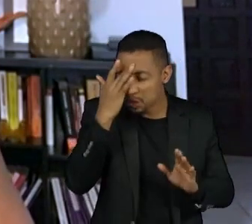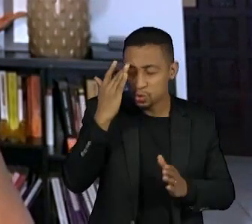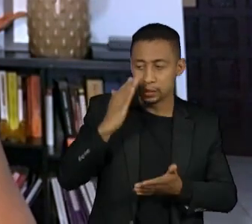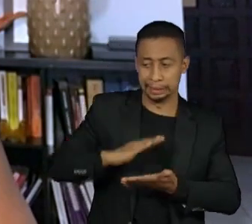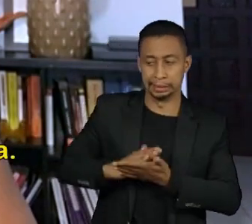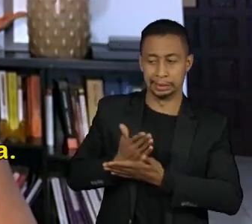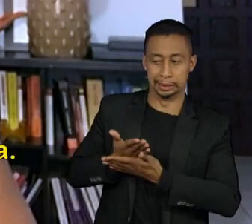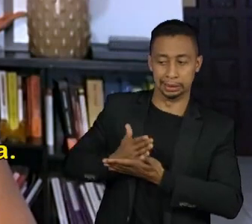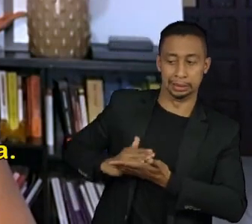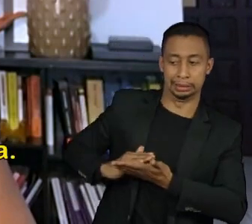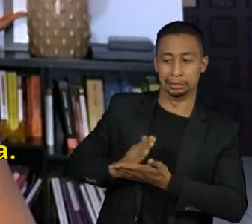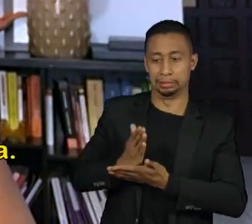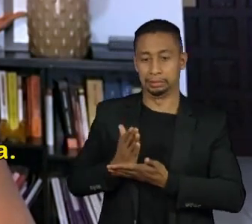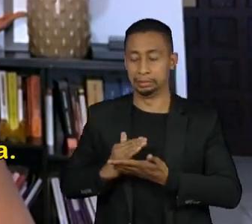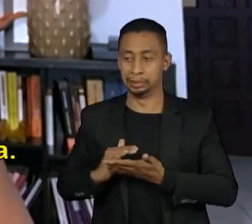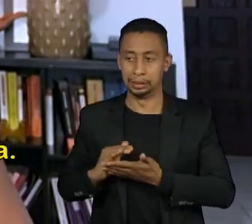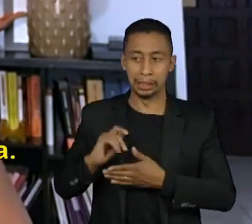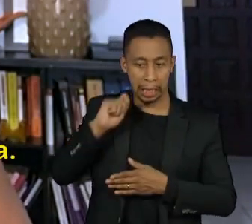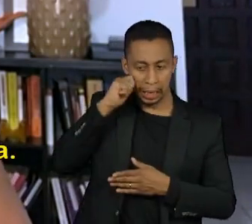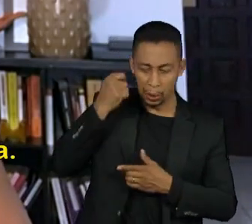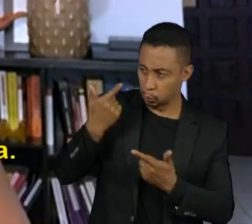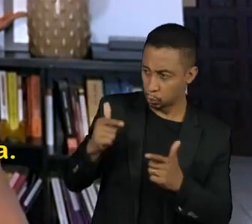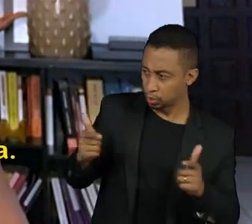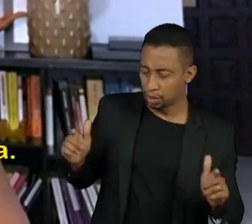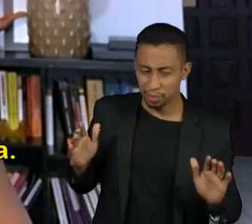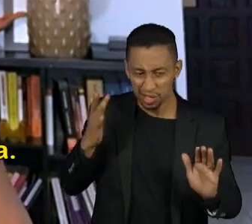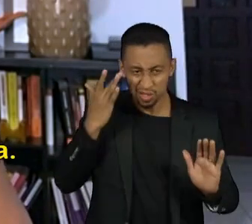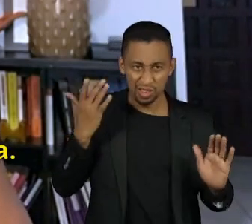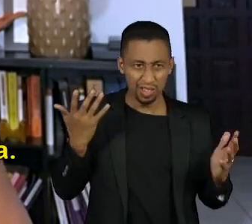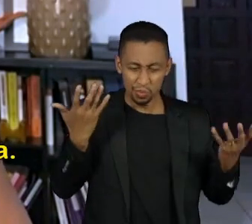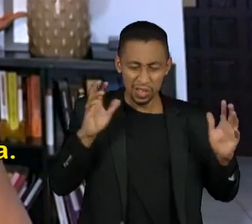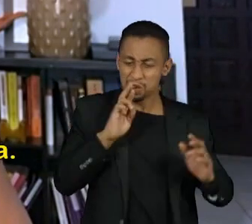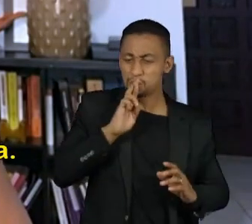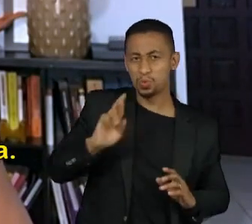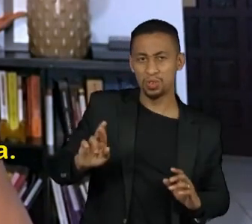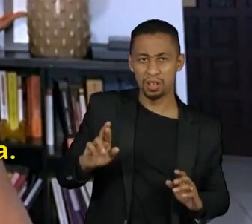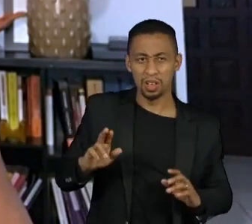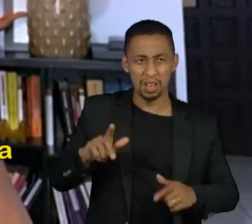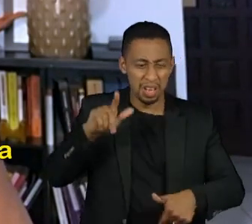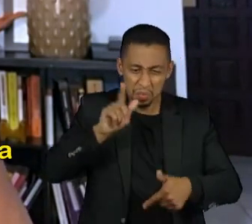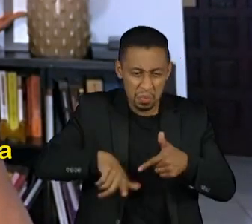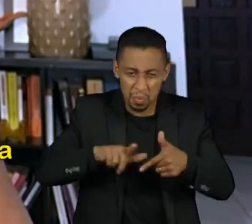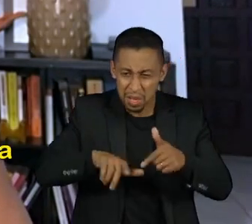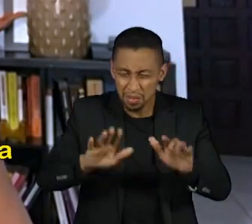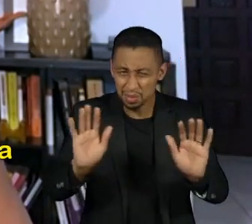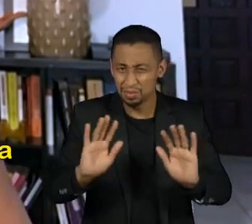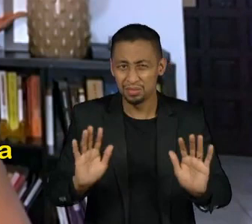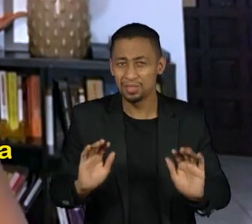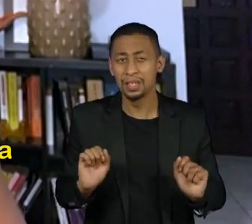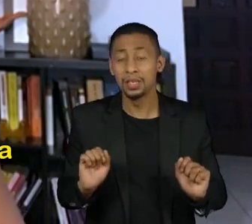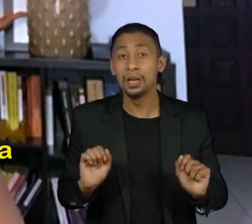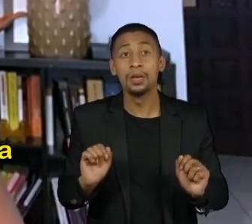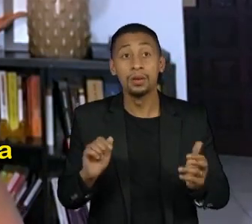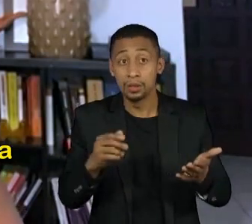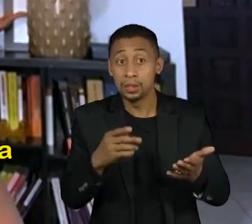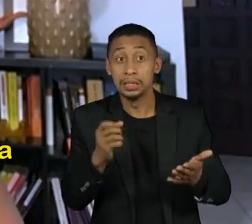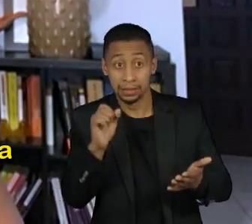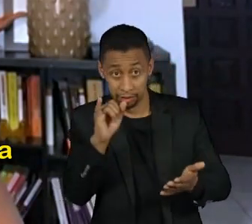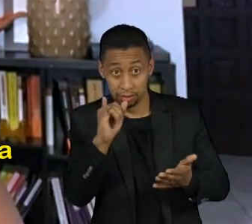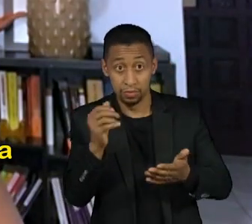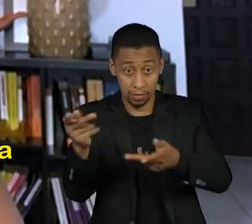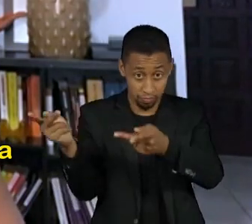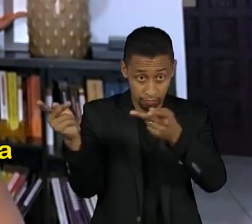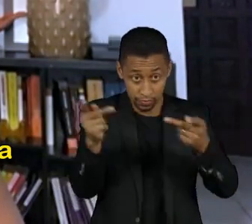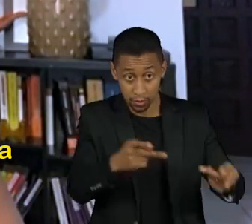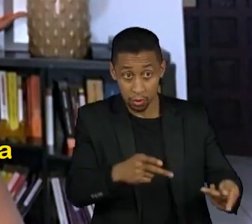uncomfortable. People didn't seem to want to acknowledge that it was a problem. And I think that if you have a country that